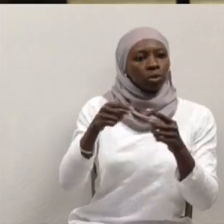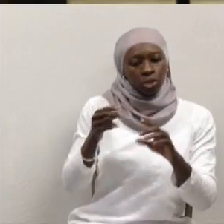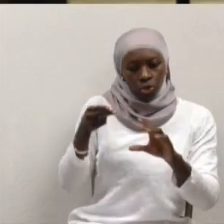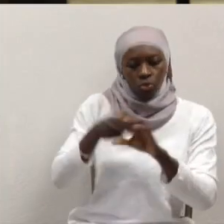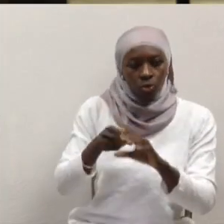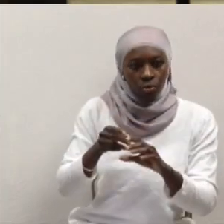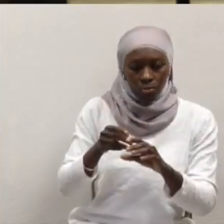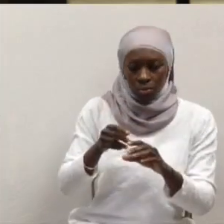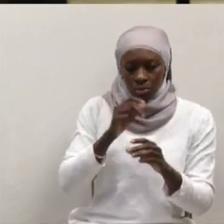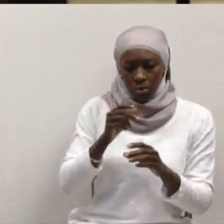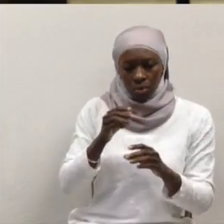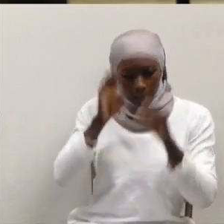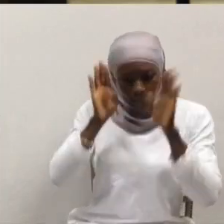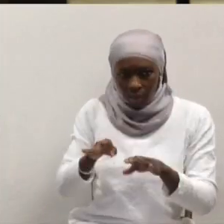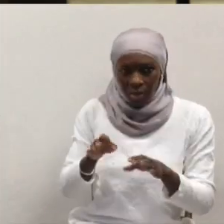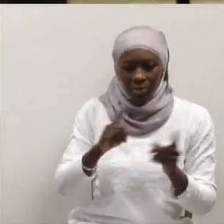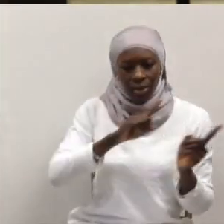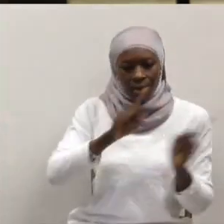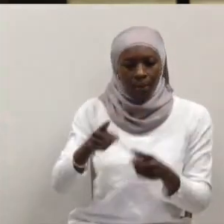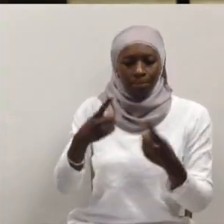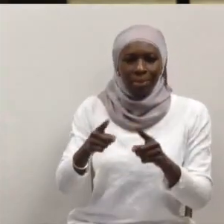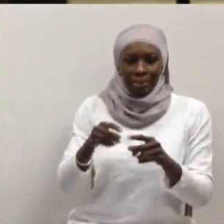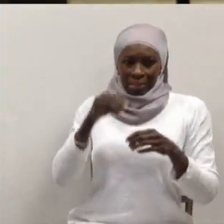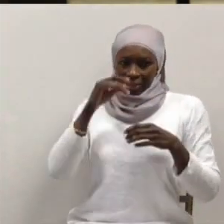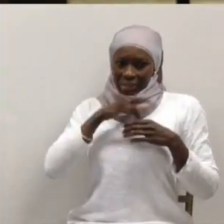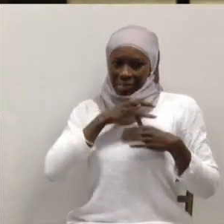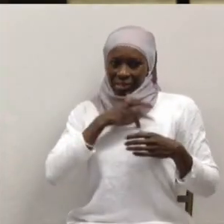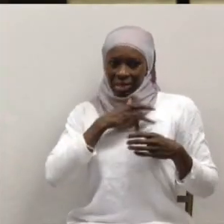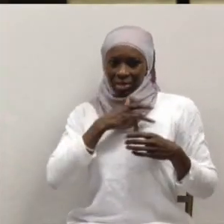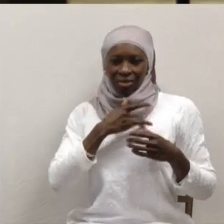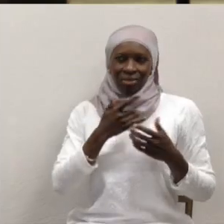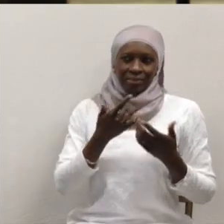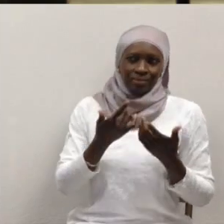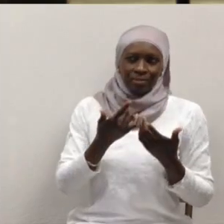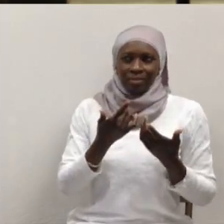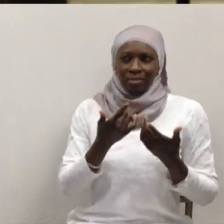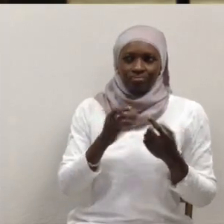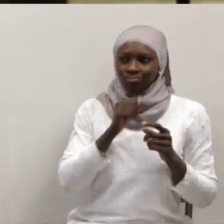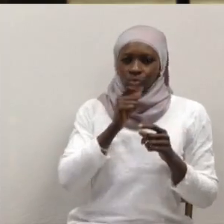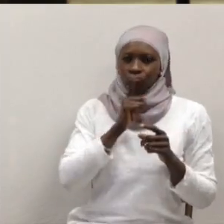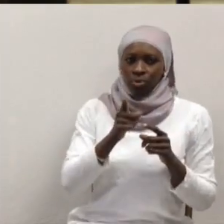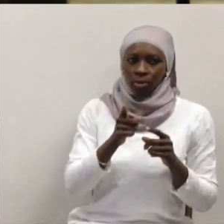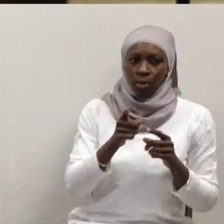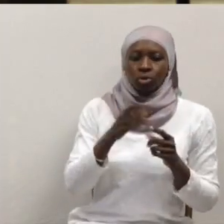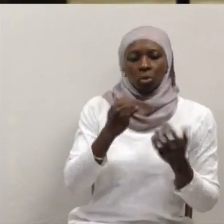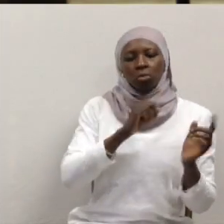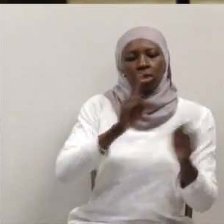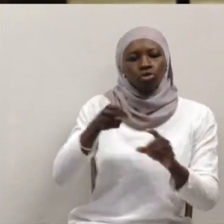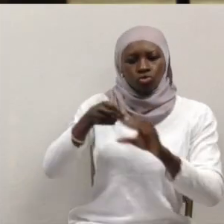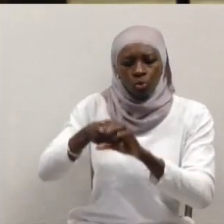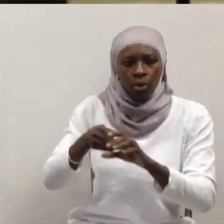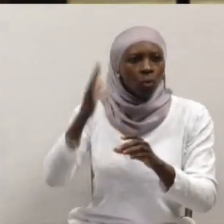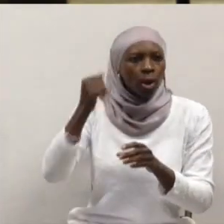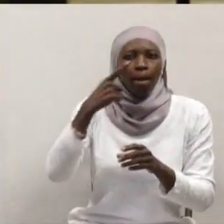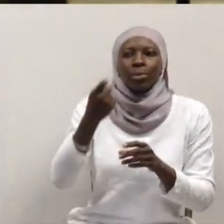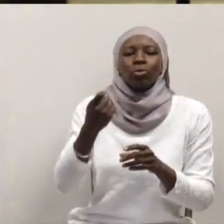they come reluctantly, which means they only come so that they are not seen as non-Muslims or known to